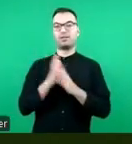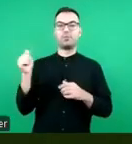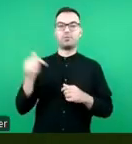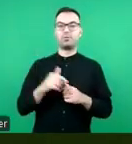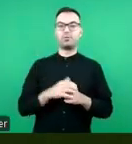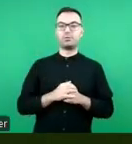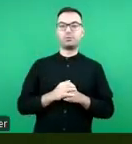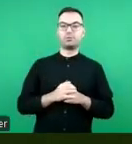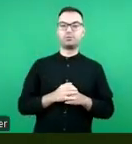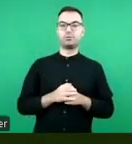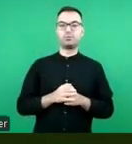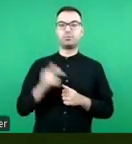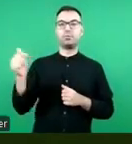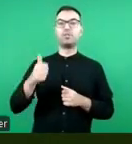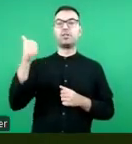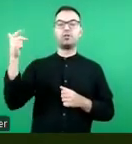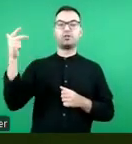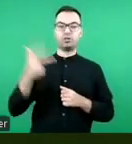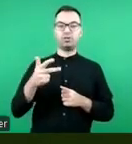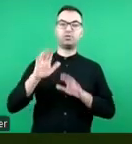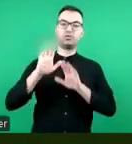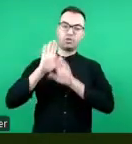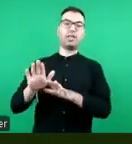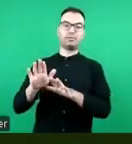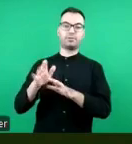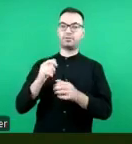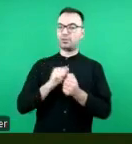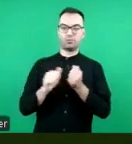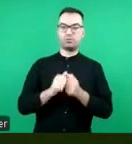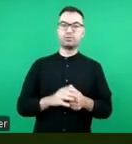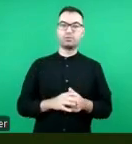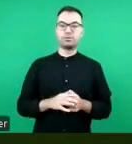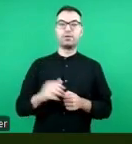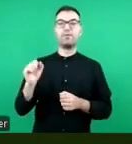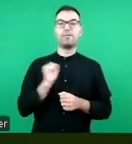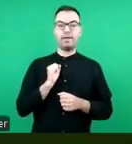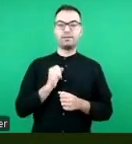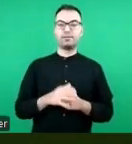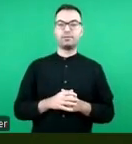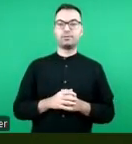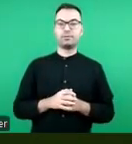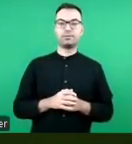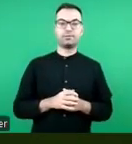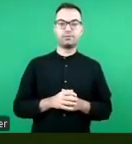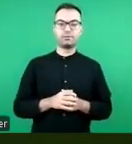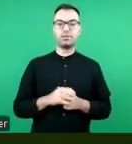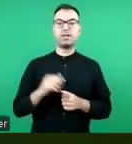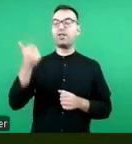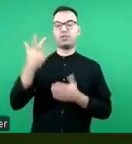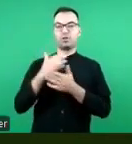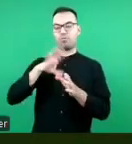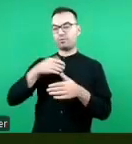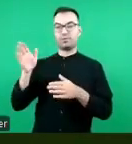the disturbance area from logging. And the nice thing about that approach, especially to me, is it does not make